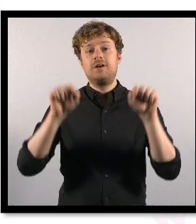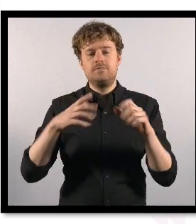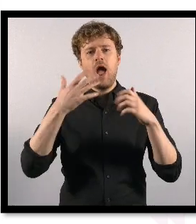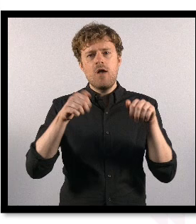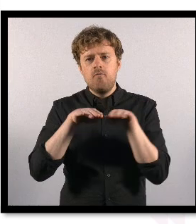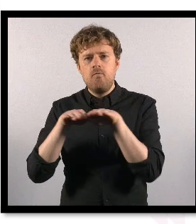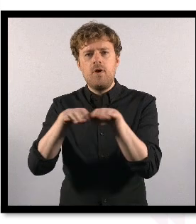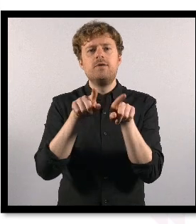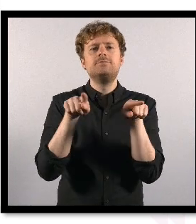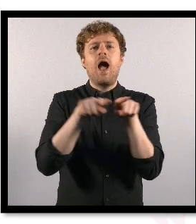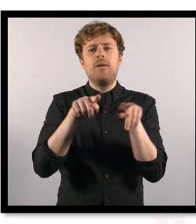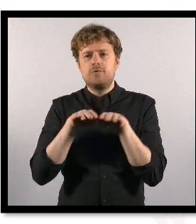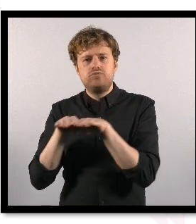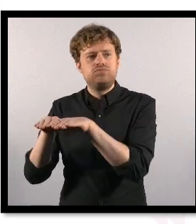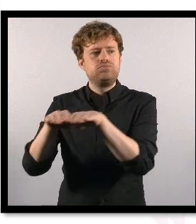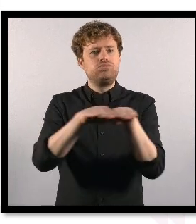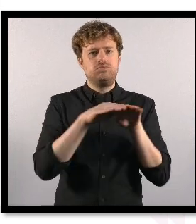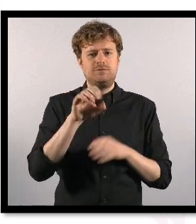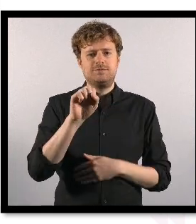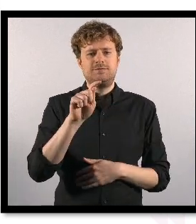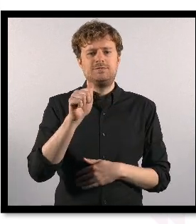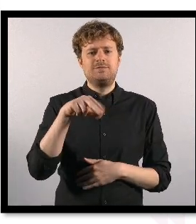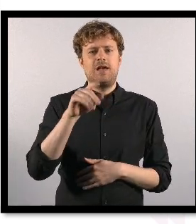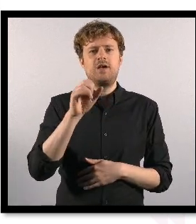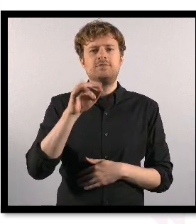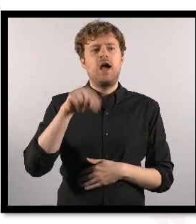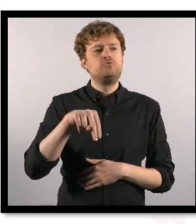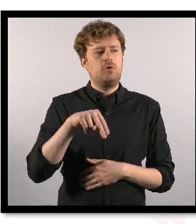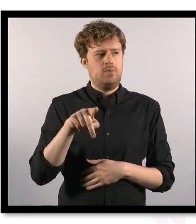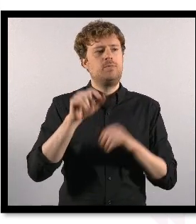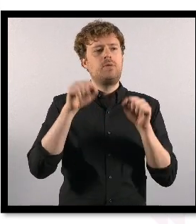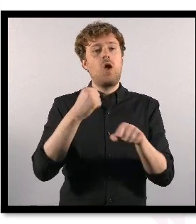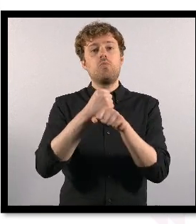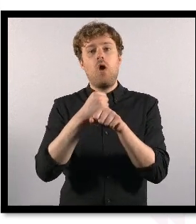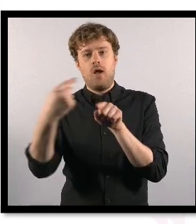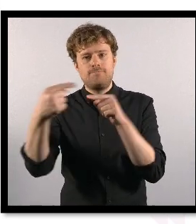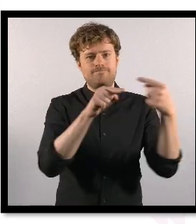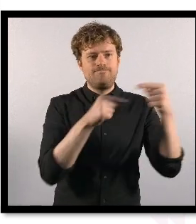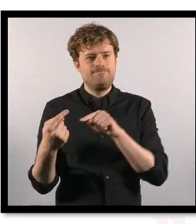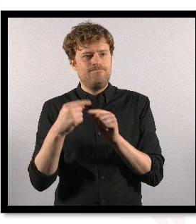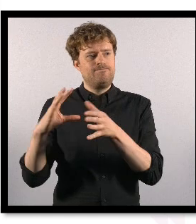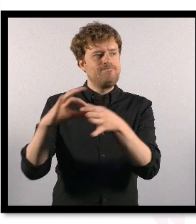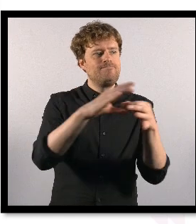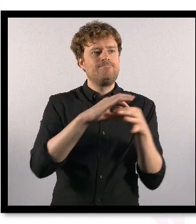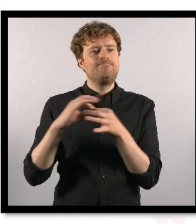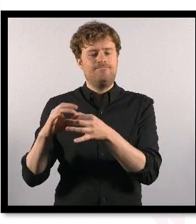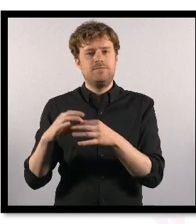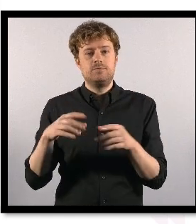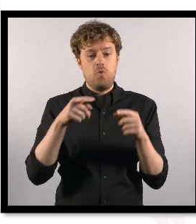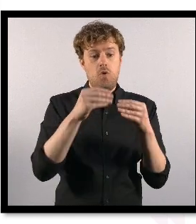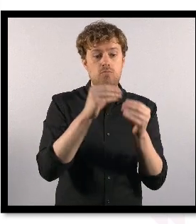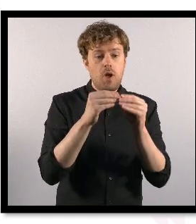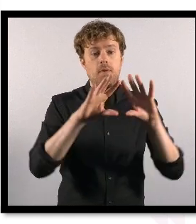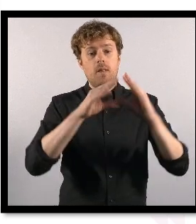vendor community because they will be able to build on top of the existing integrations and plugins, whilst for the end-user community, this translates